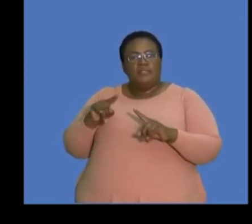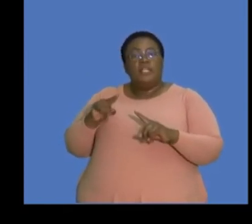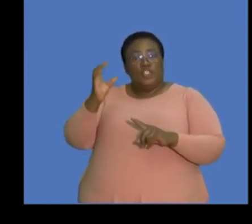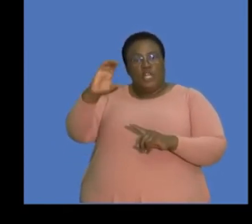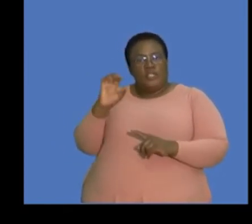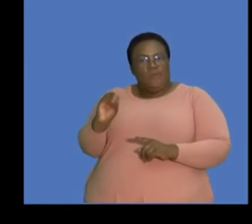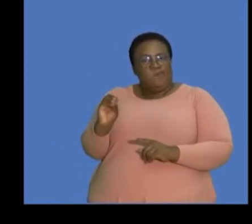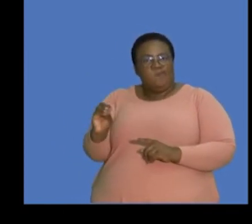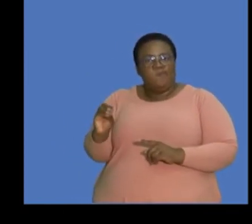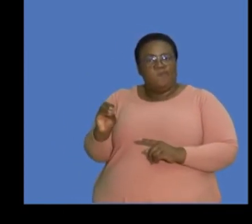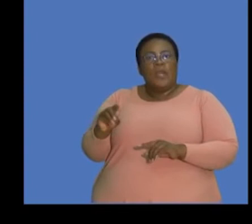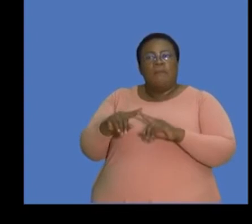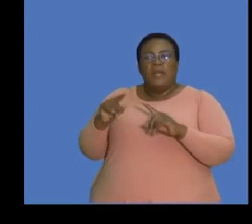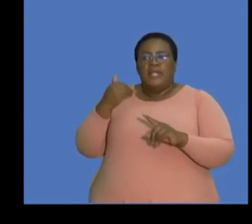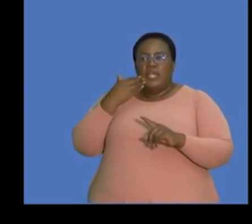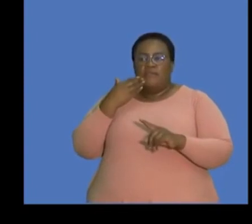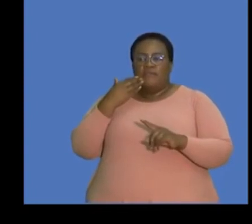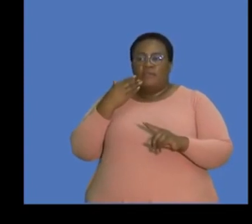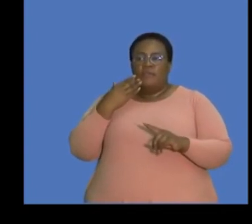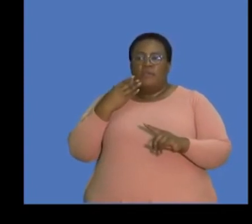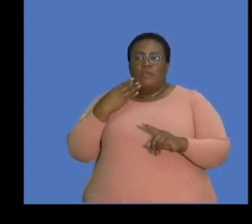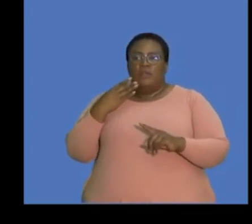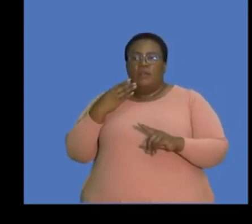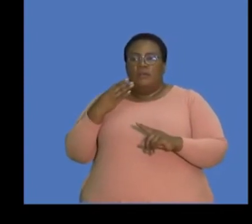you can see them. However, if we bring this